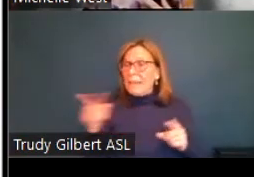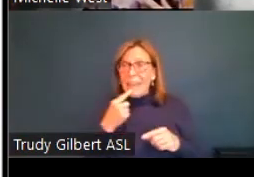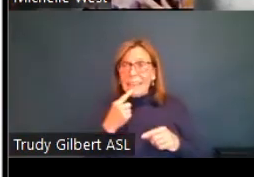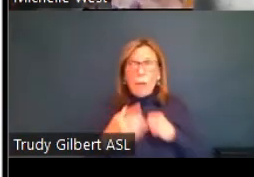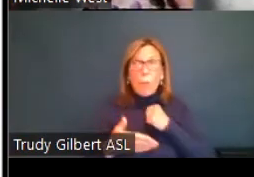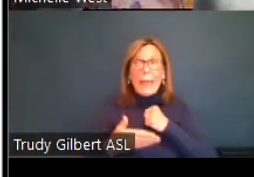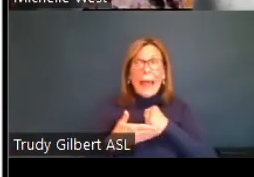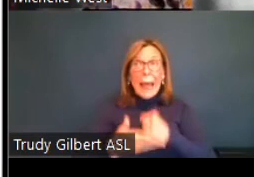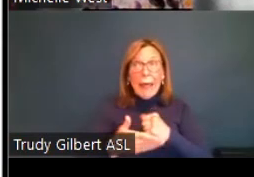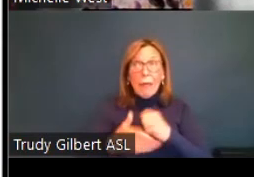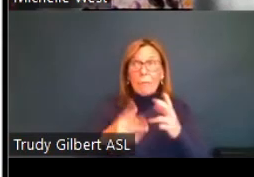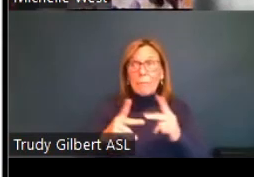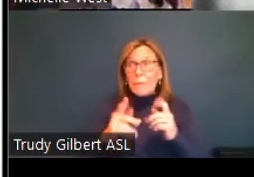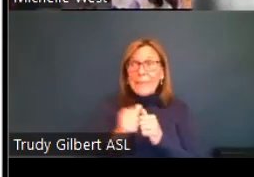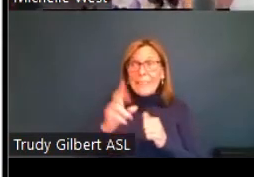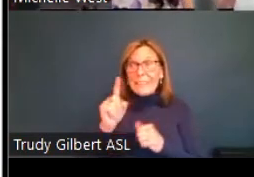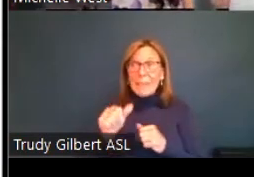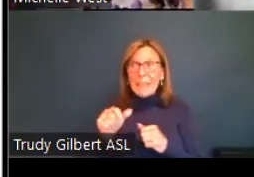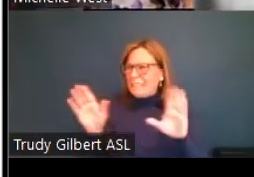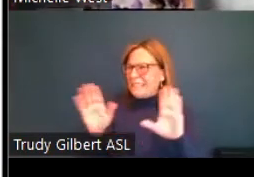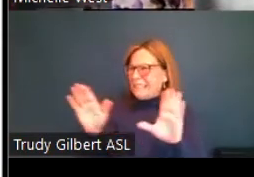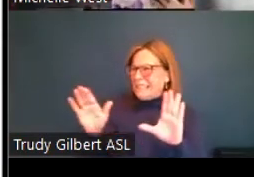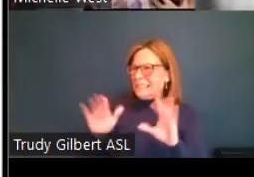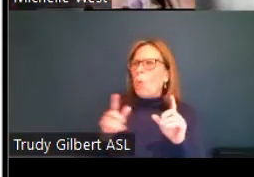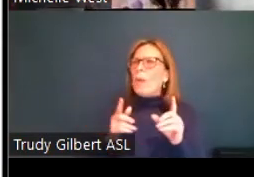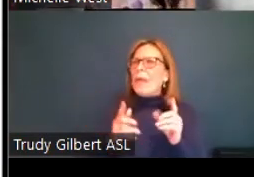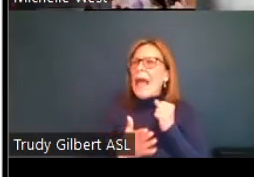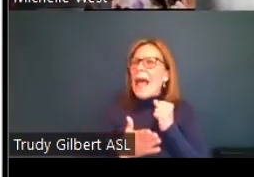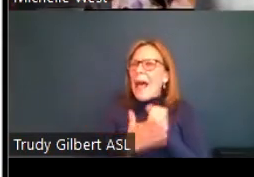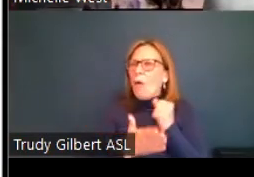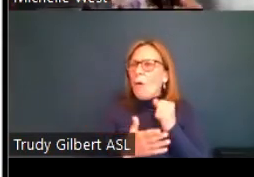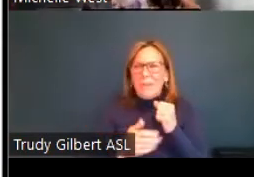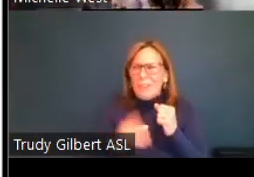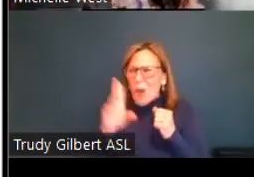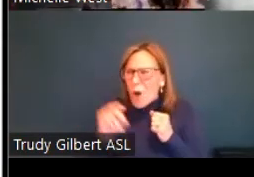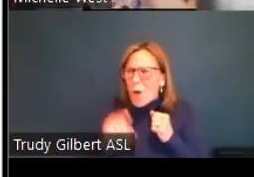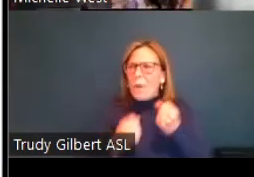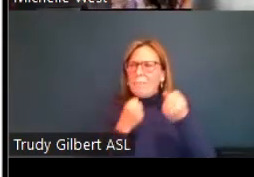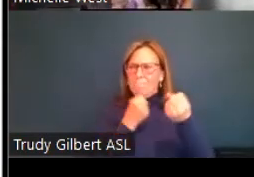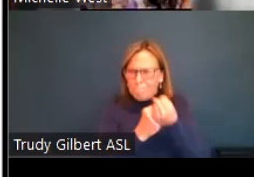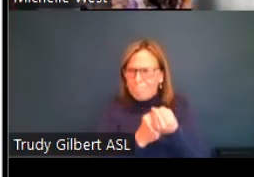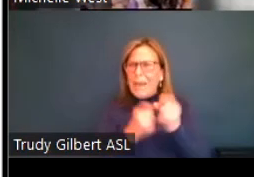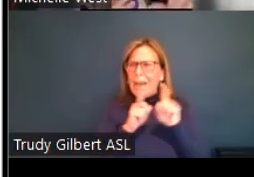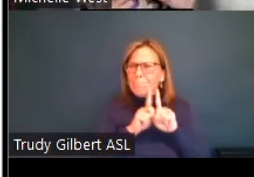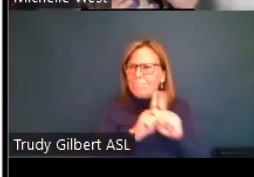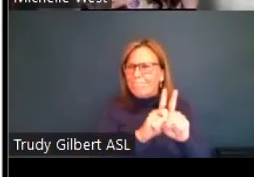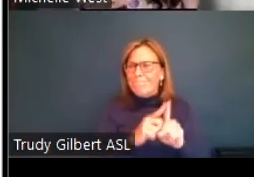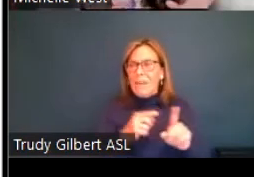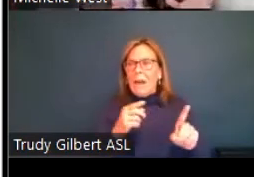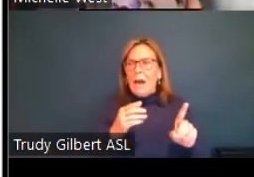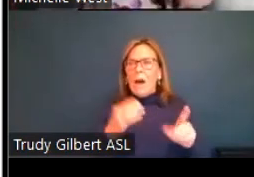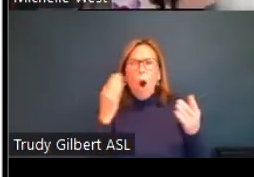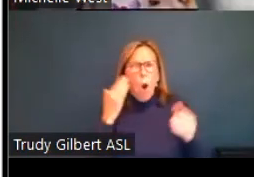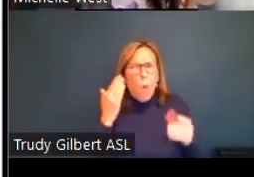people aren't going to identify that a lot of people aren't going to say, I have a disability, but they do, and they could use our services.